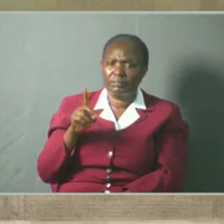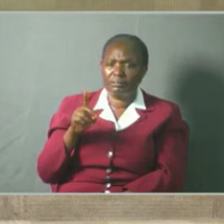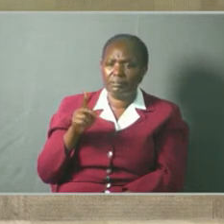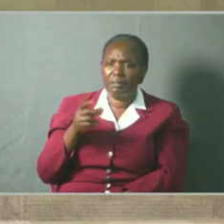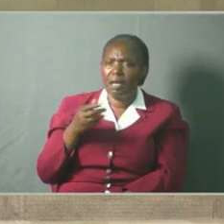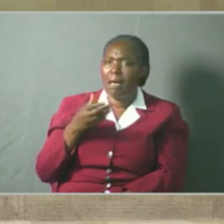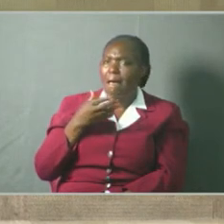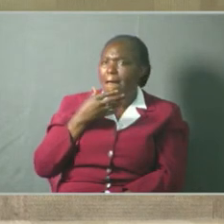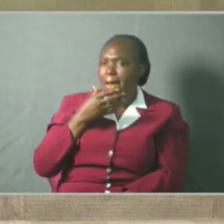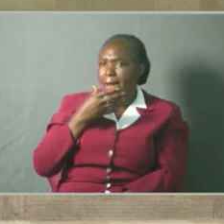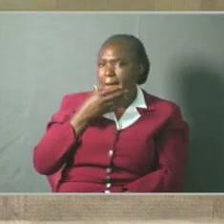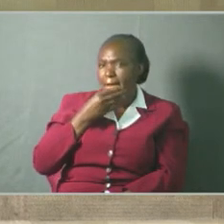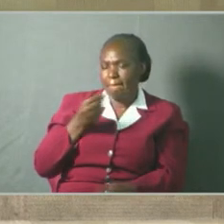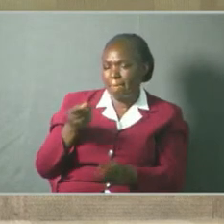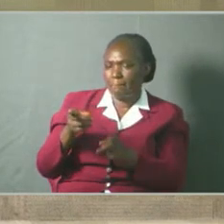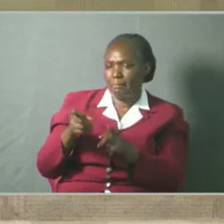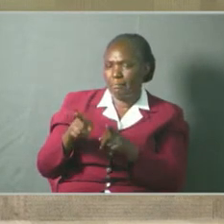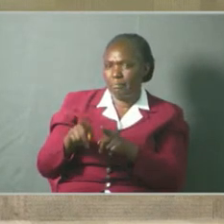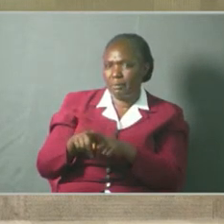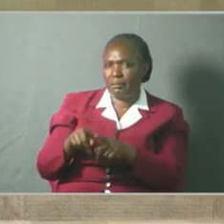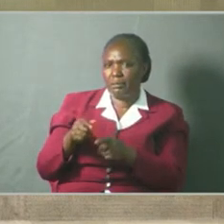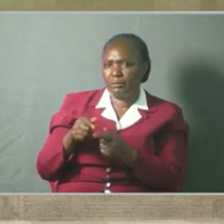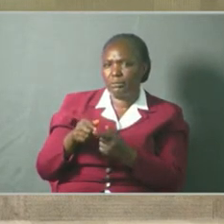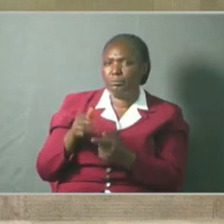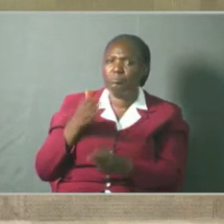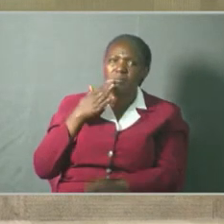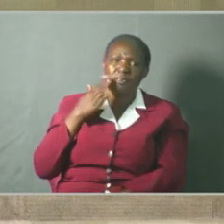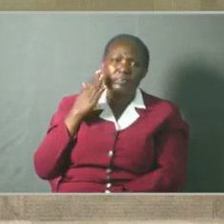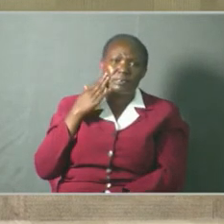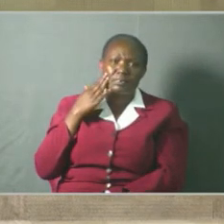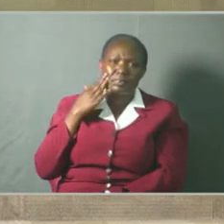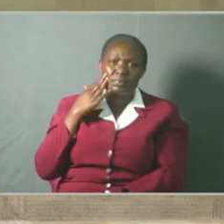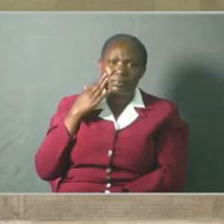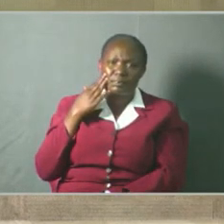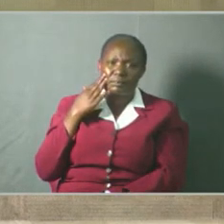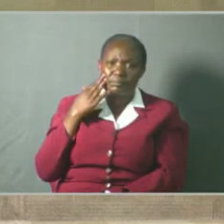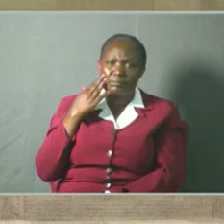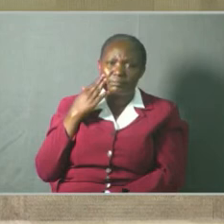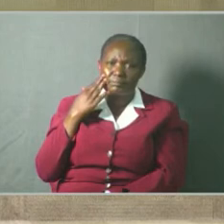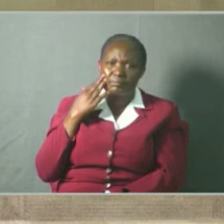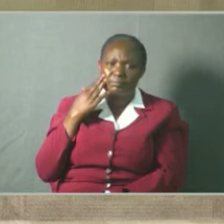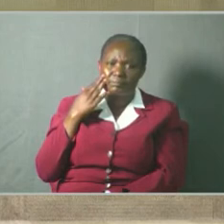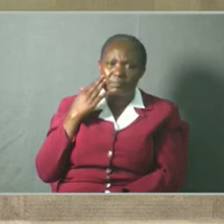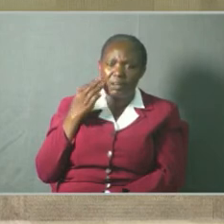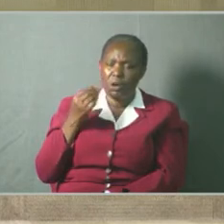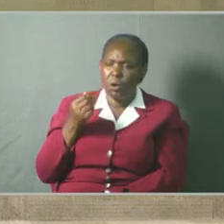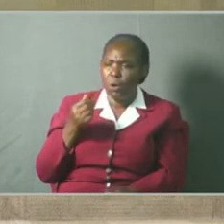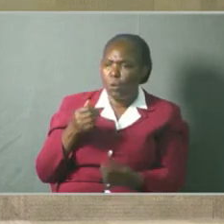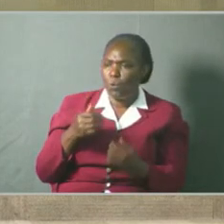mom. My uncle passed away. And in Washington, she was in COVID-19.